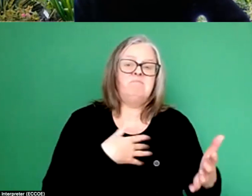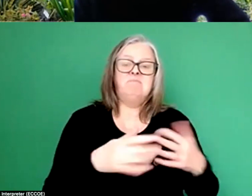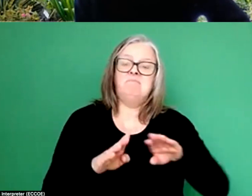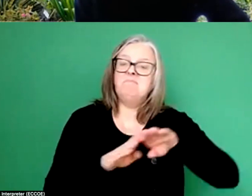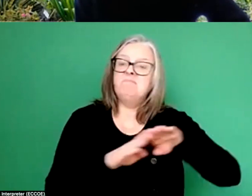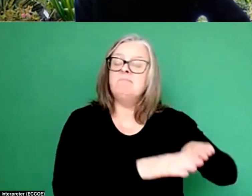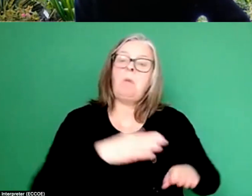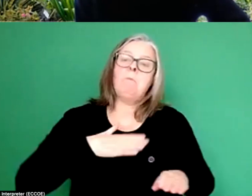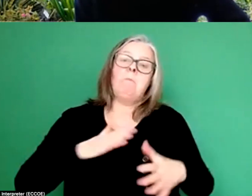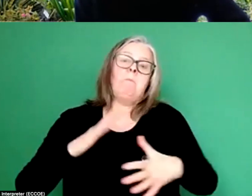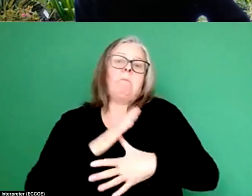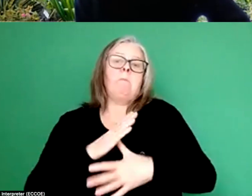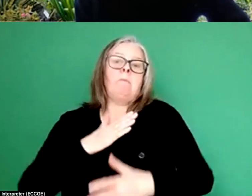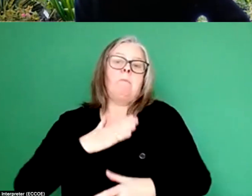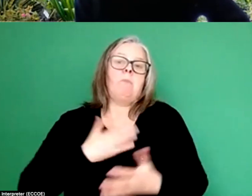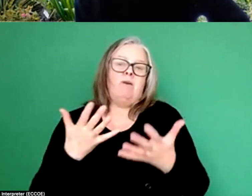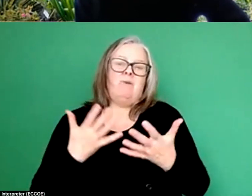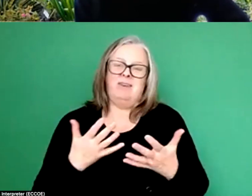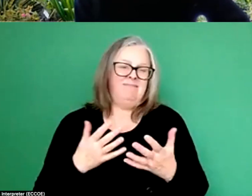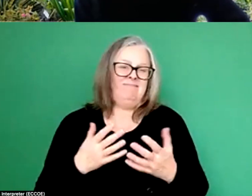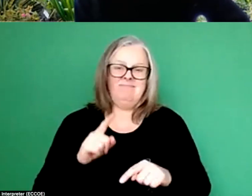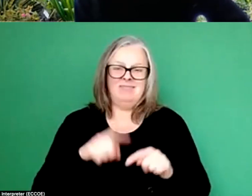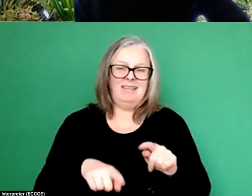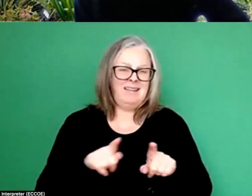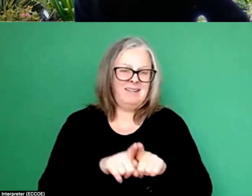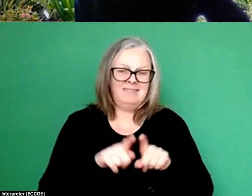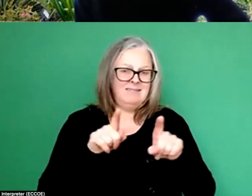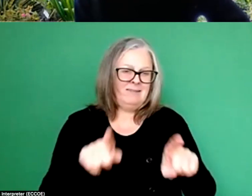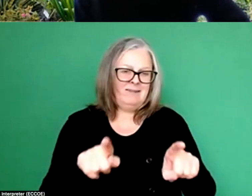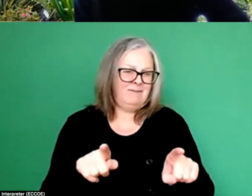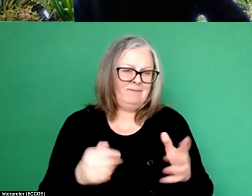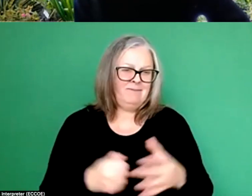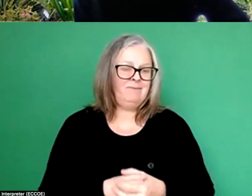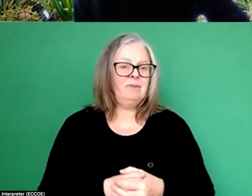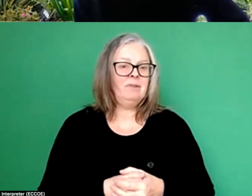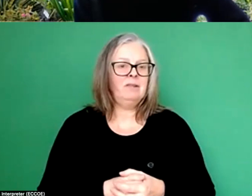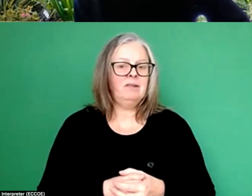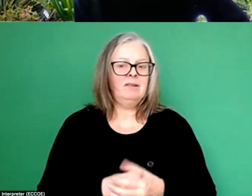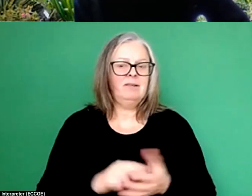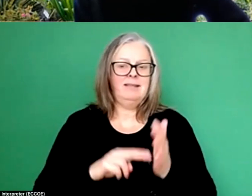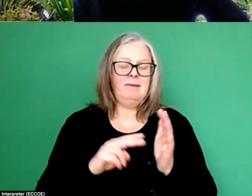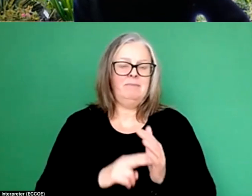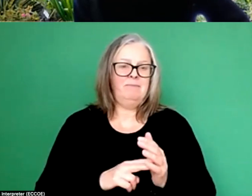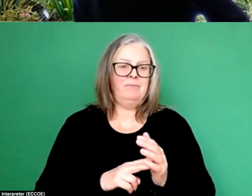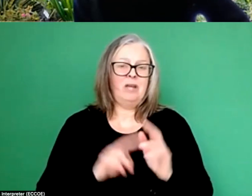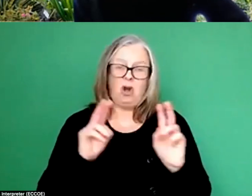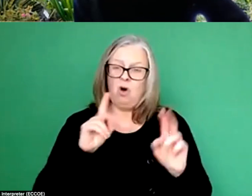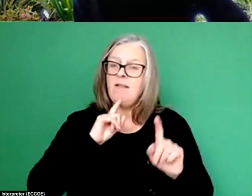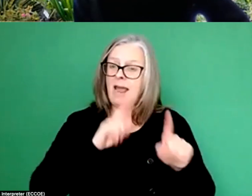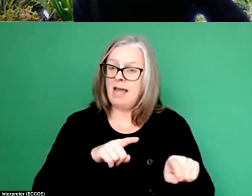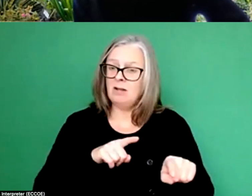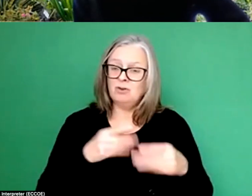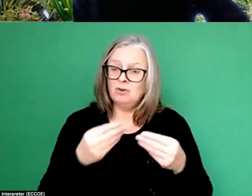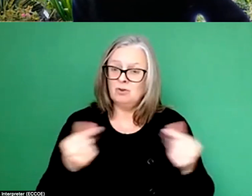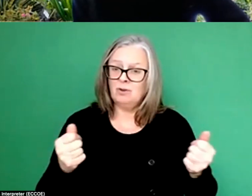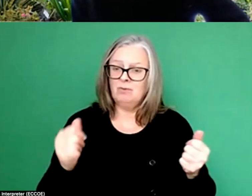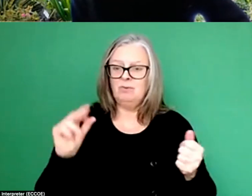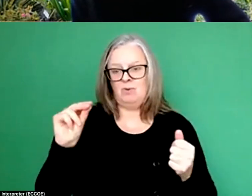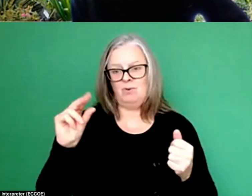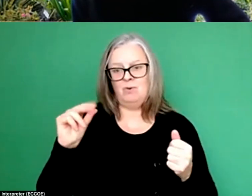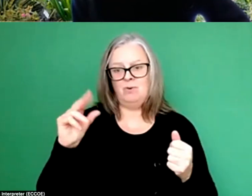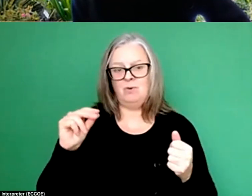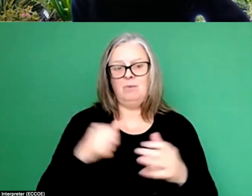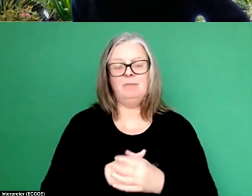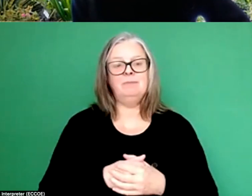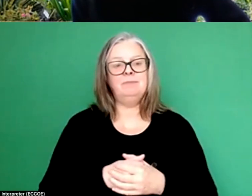that wasn't an answer to a question. It was more like, the climate justice movements would always say, well, who is,